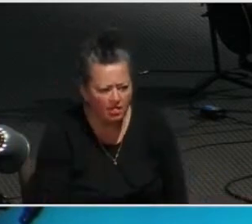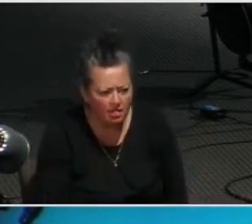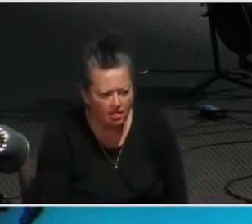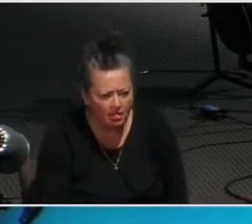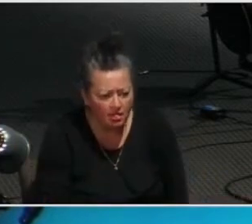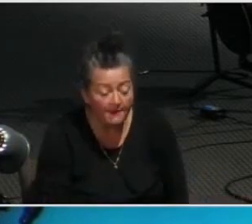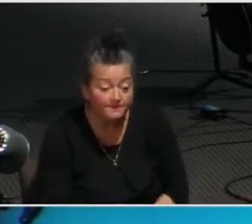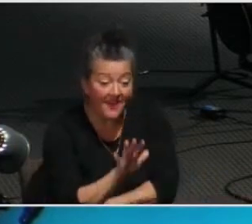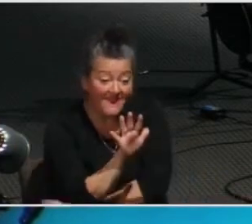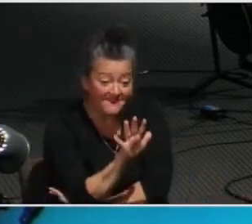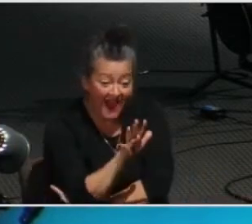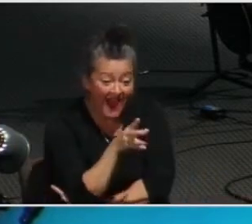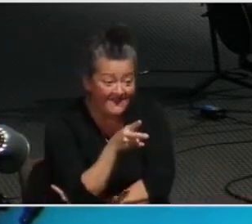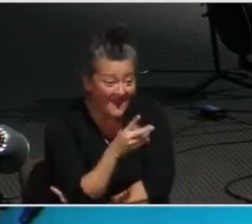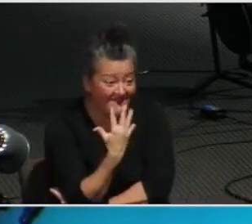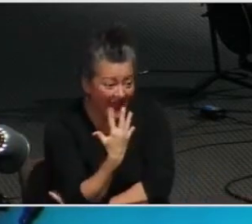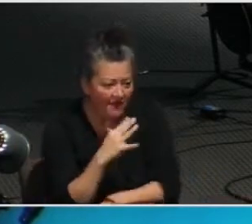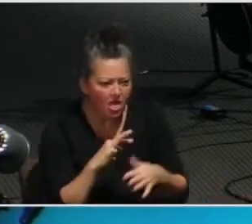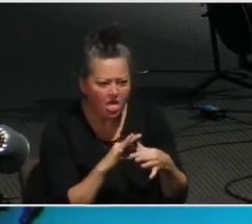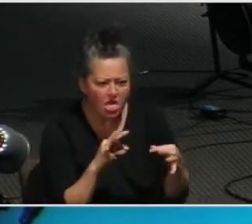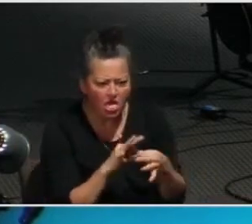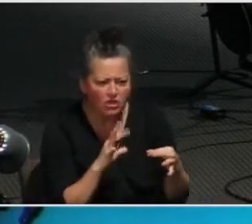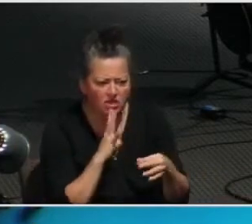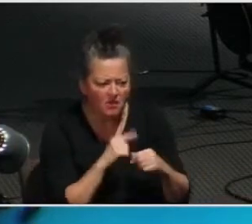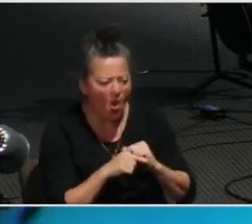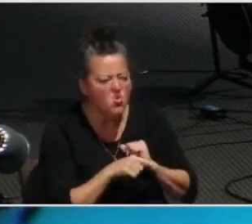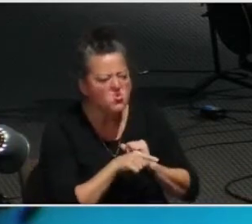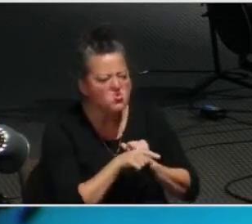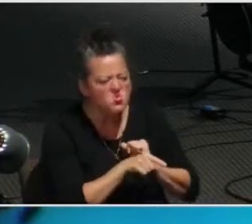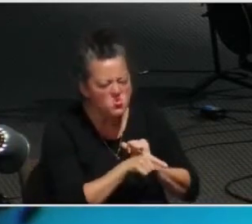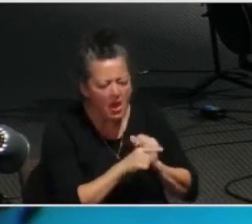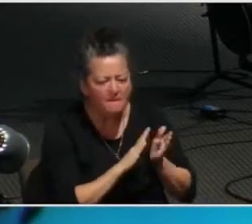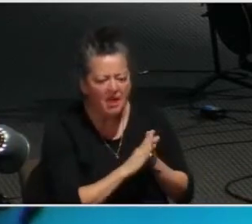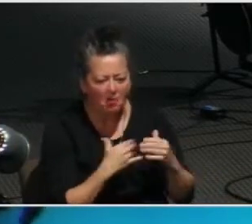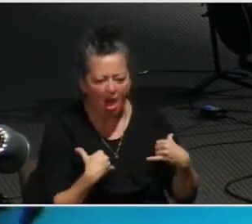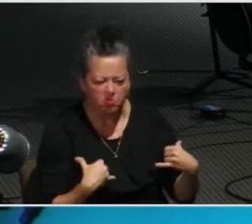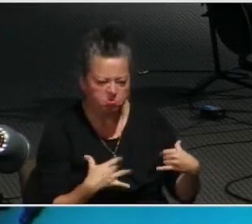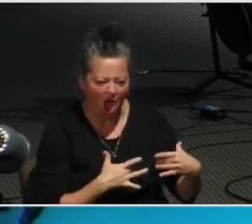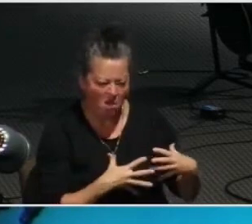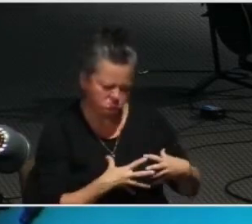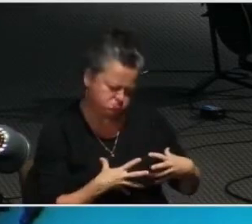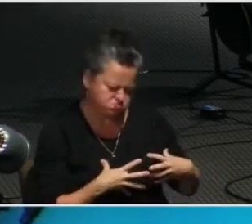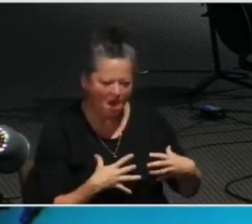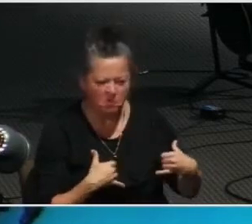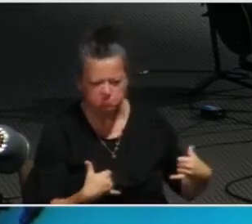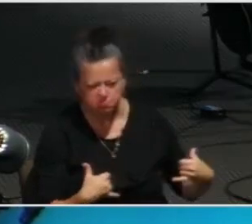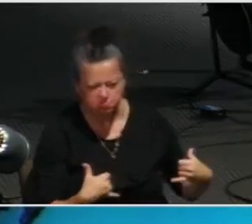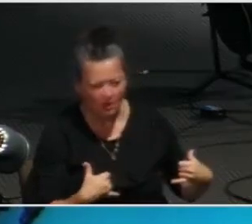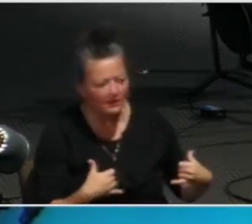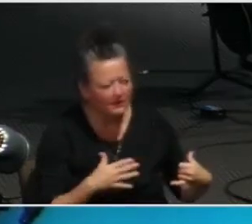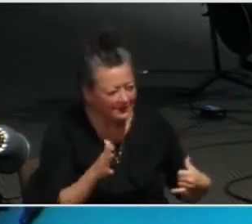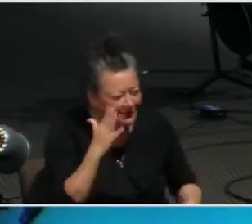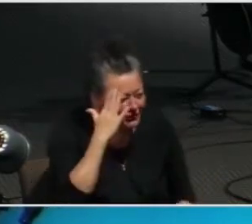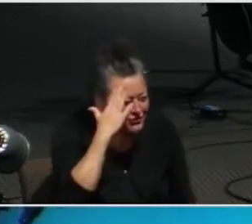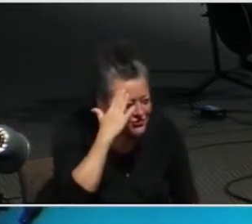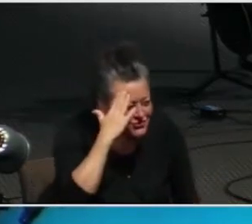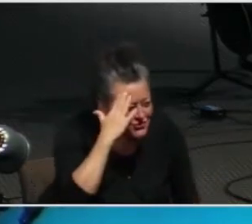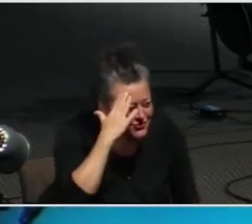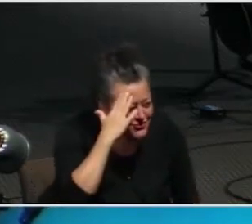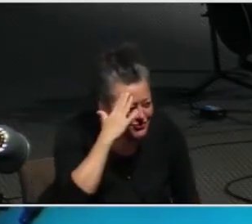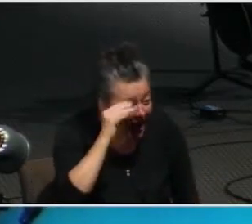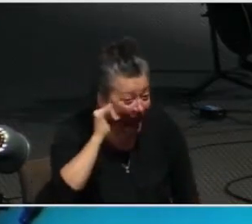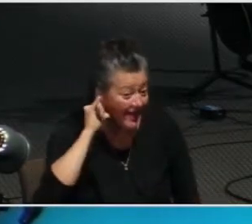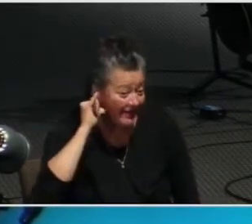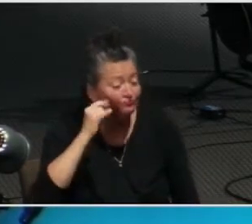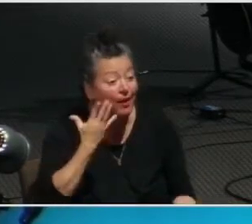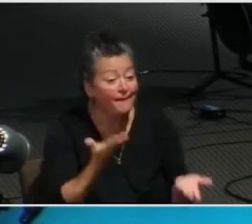in a day of slaughter. So you know the image of fattening the cow before butchering it for the feast. The image here is